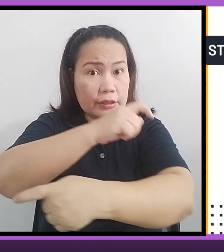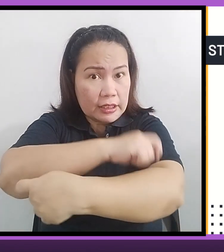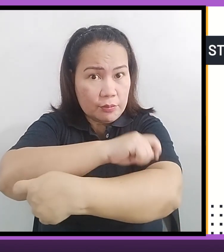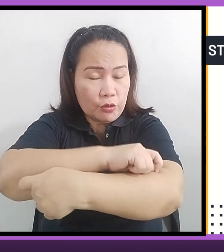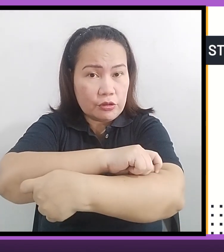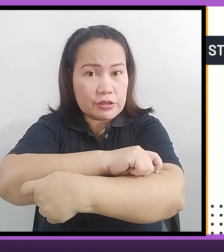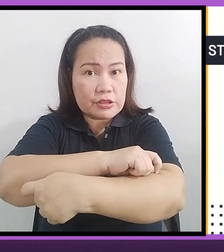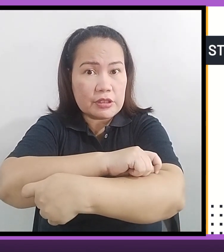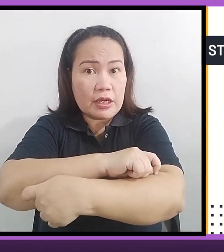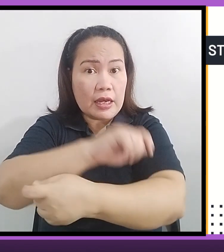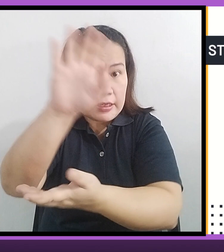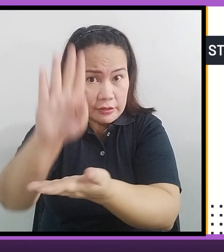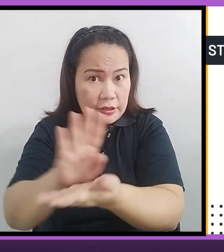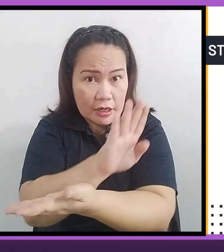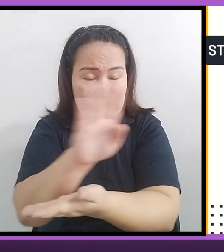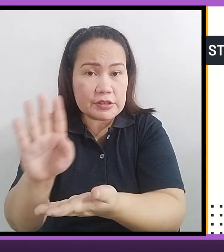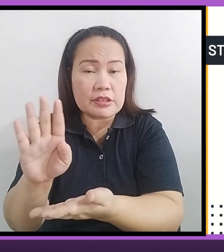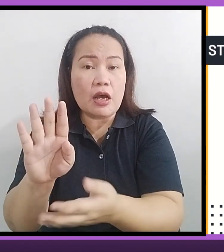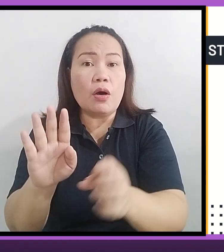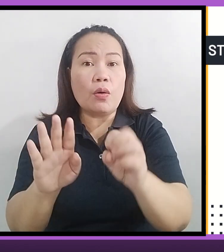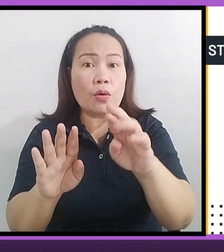or charts.